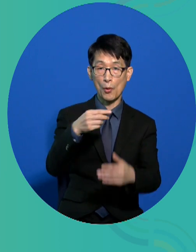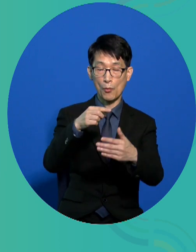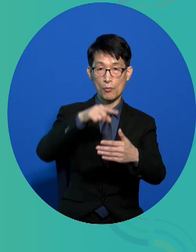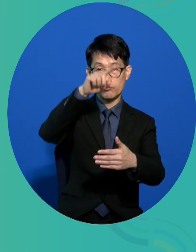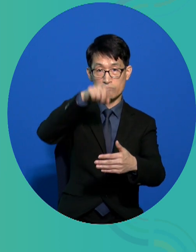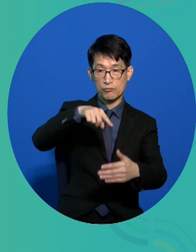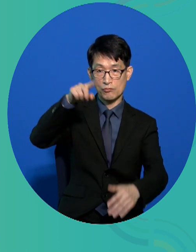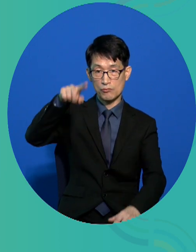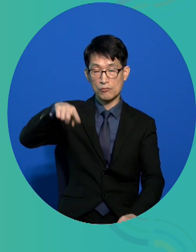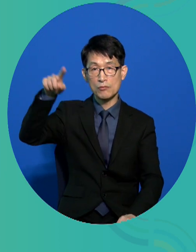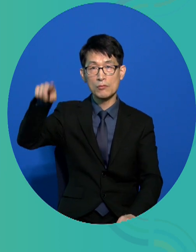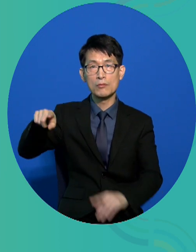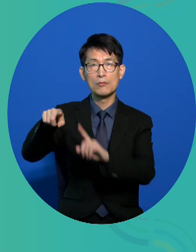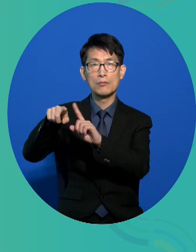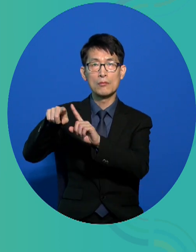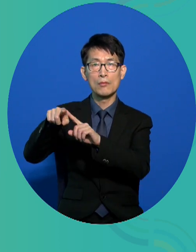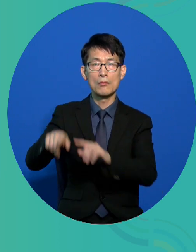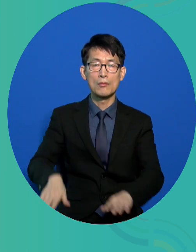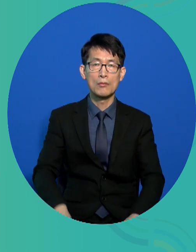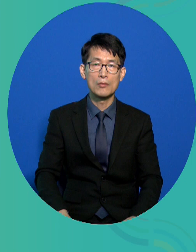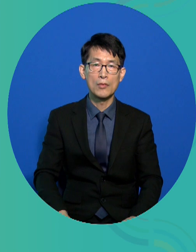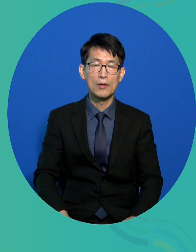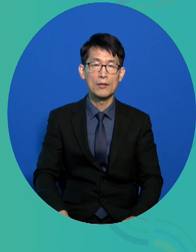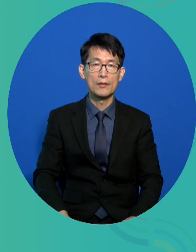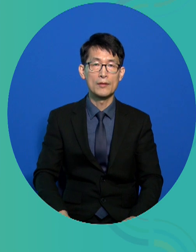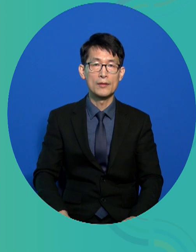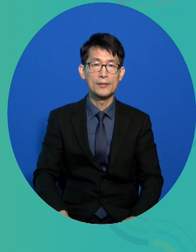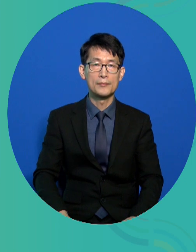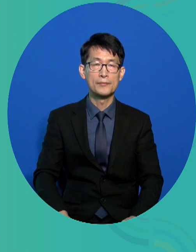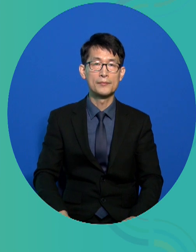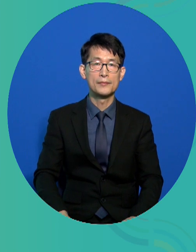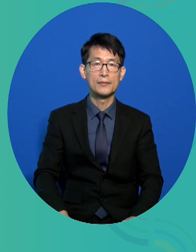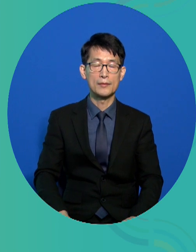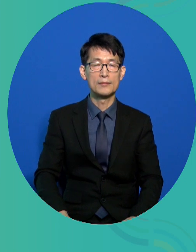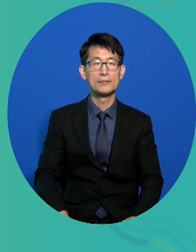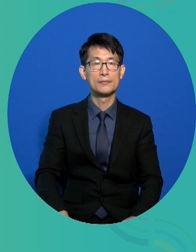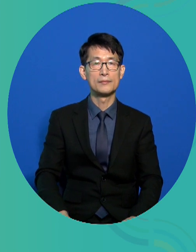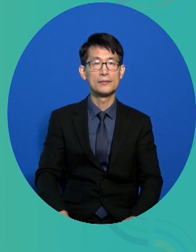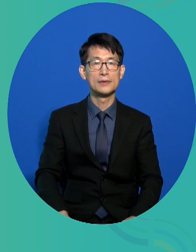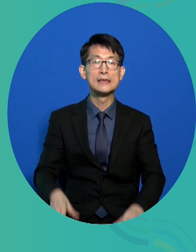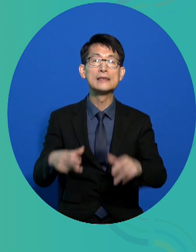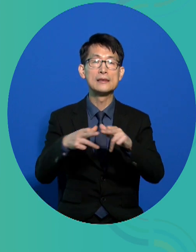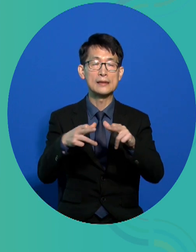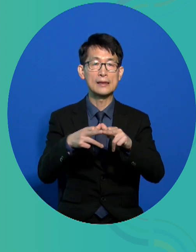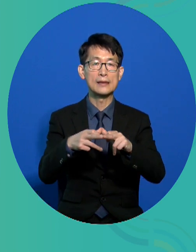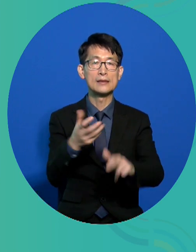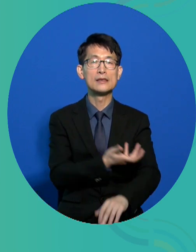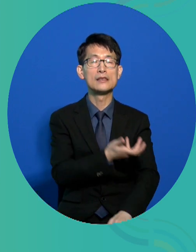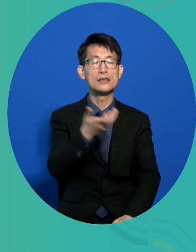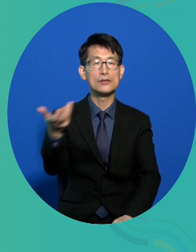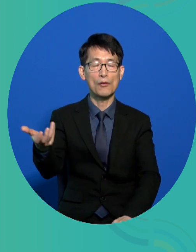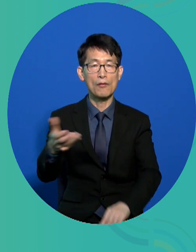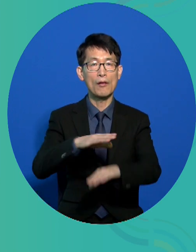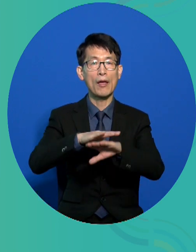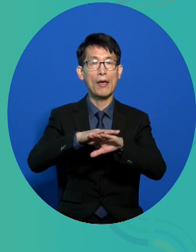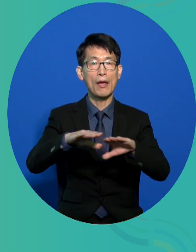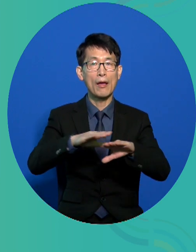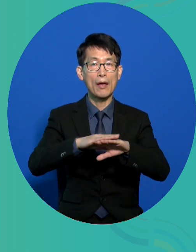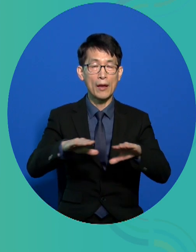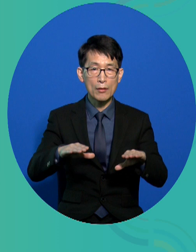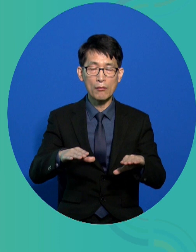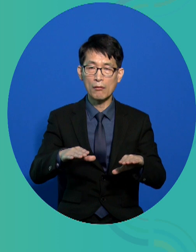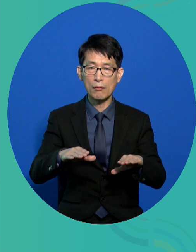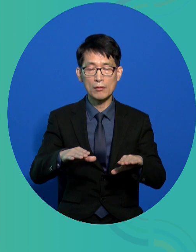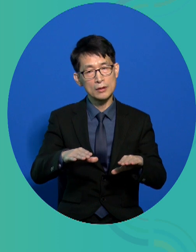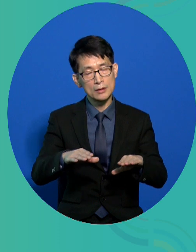index, as you can see on the screen, is only at about 50%. And so down the road on